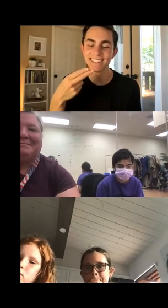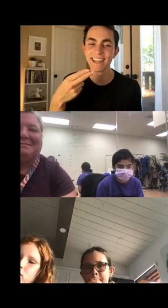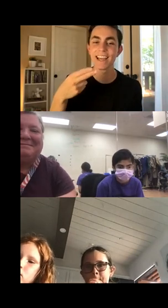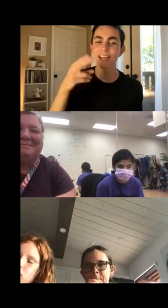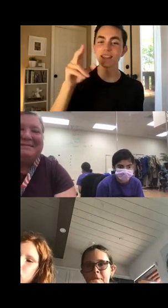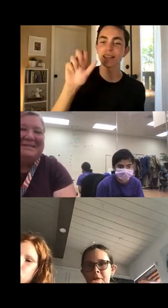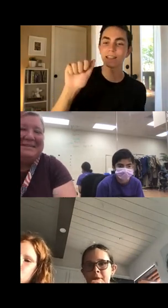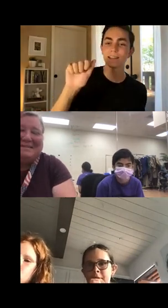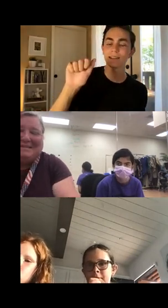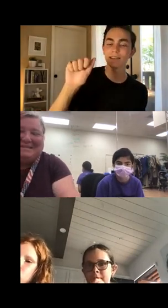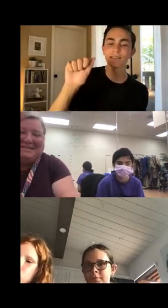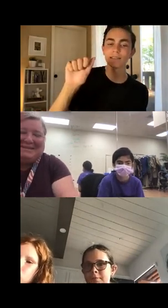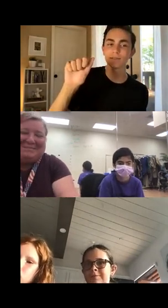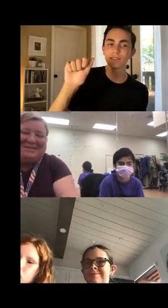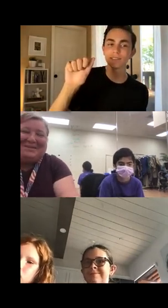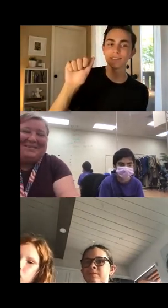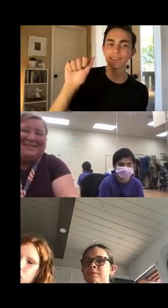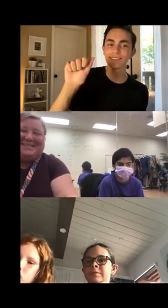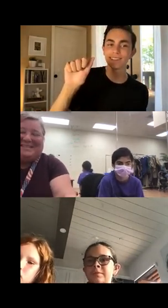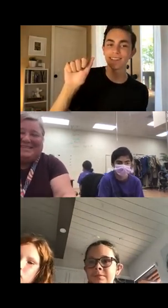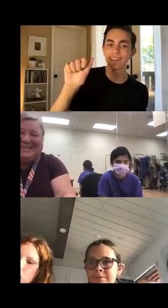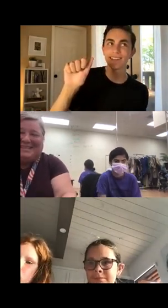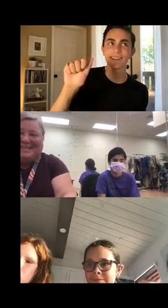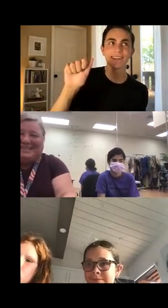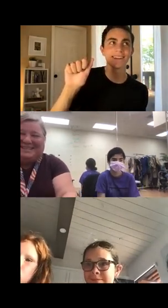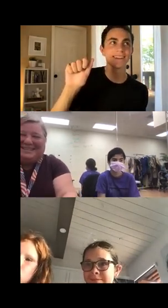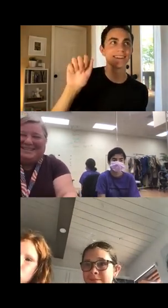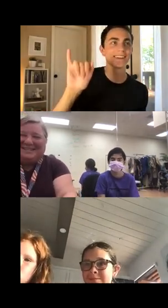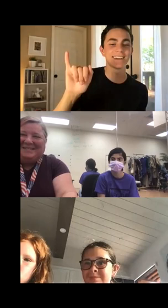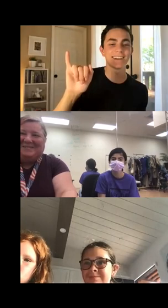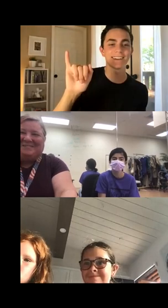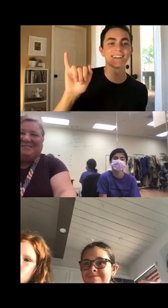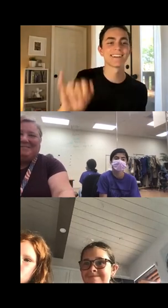Okay, and then this one.